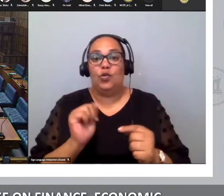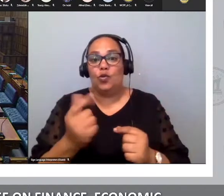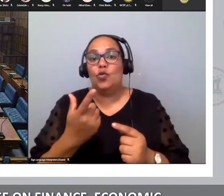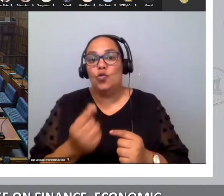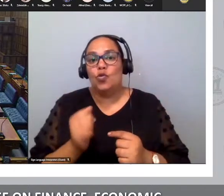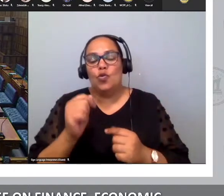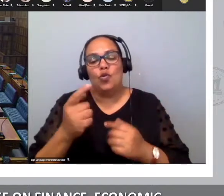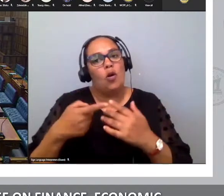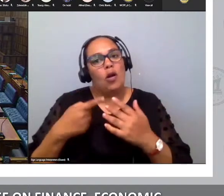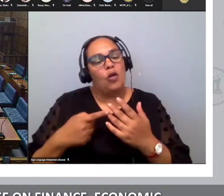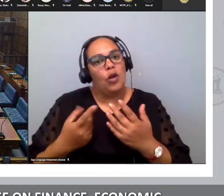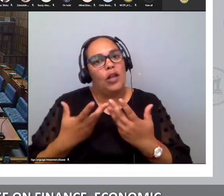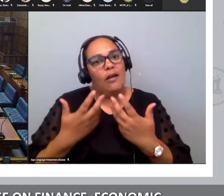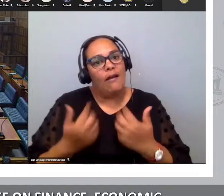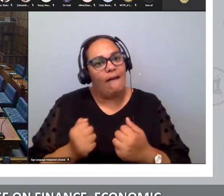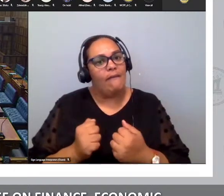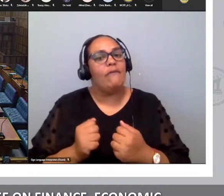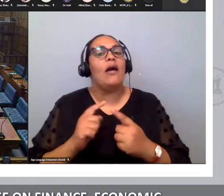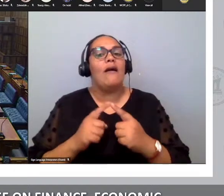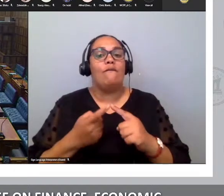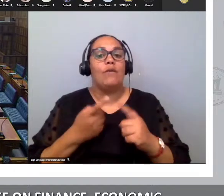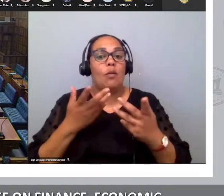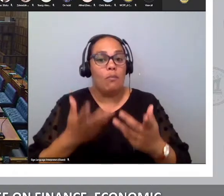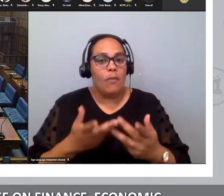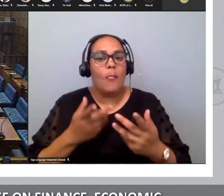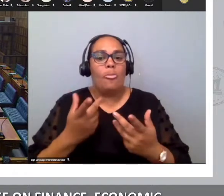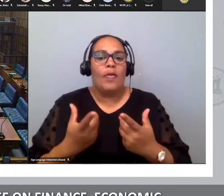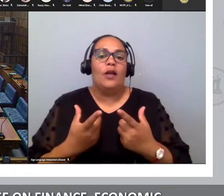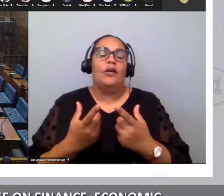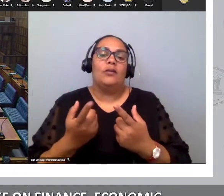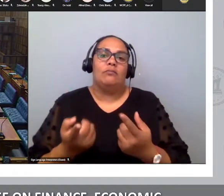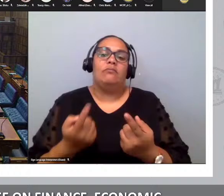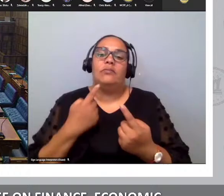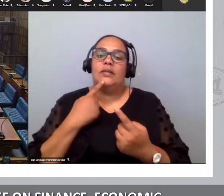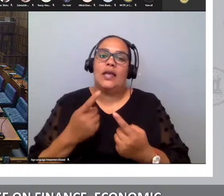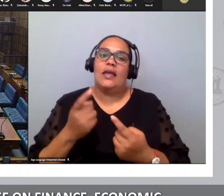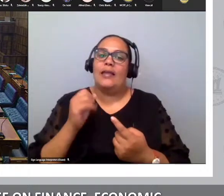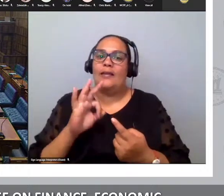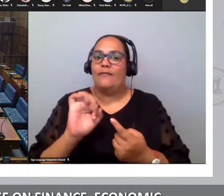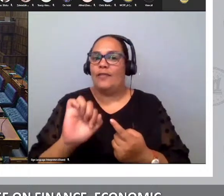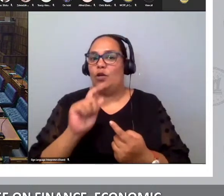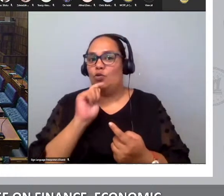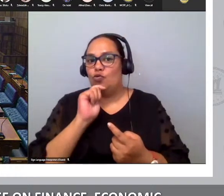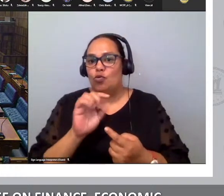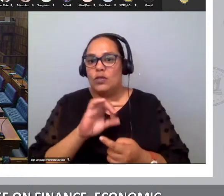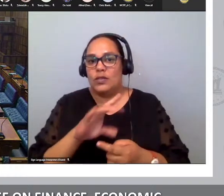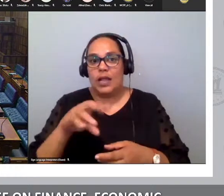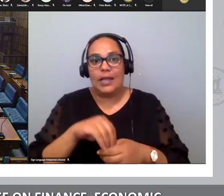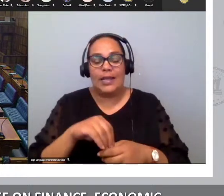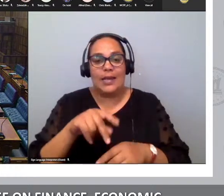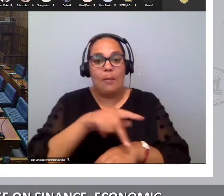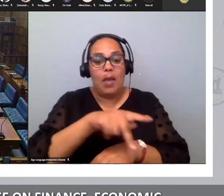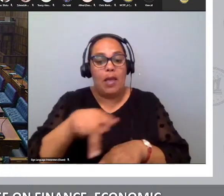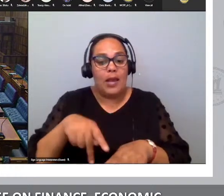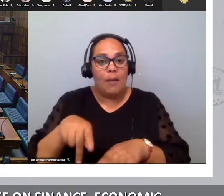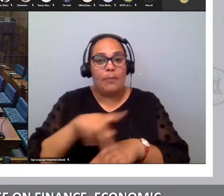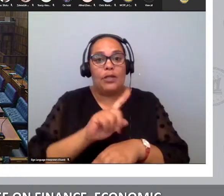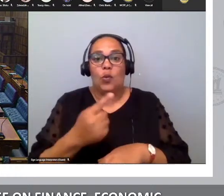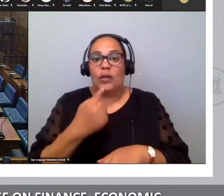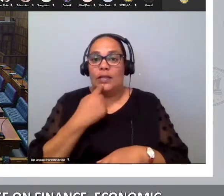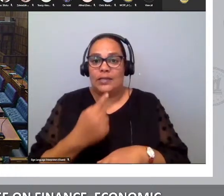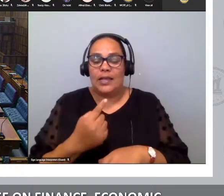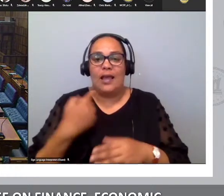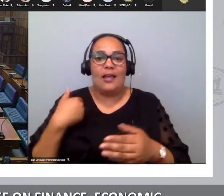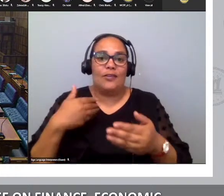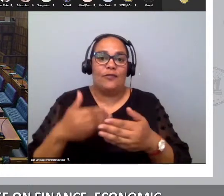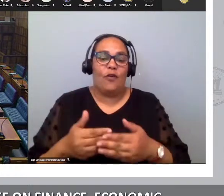void calculations and from there they actually determine whether they are still within the parameters that they've set um